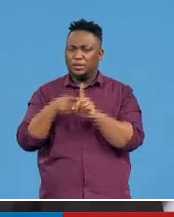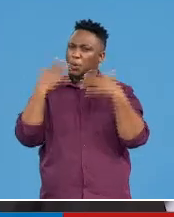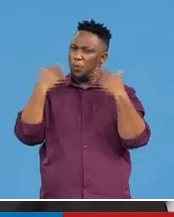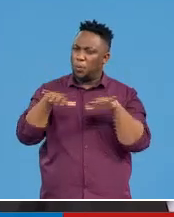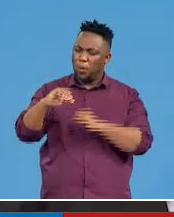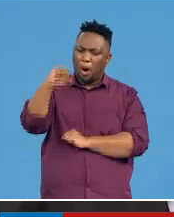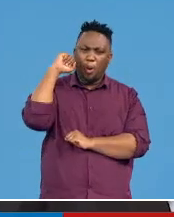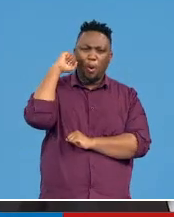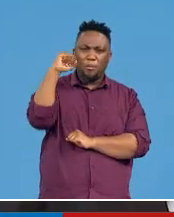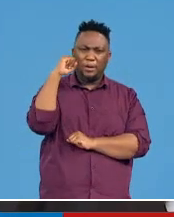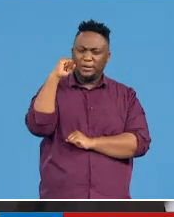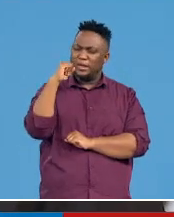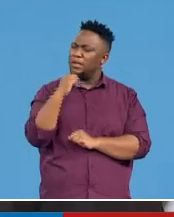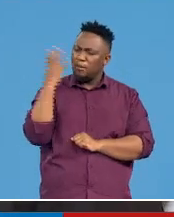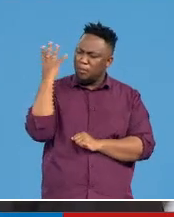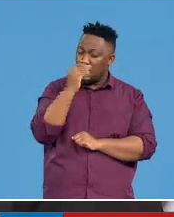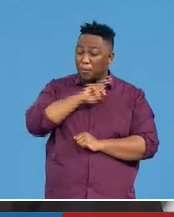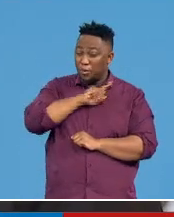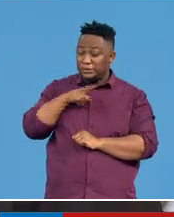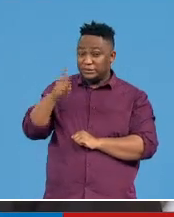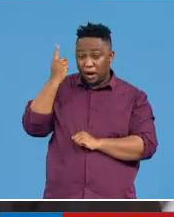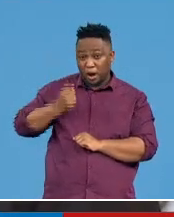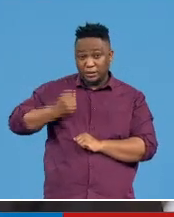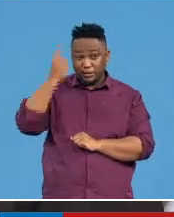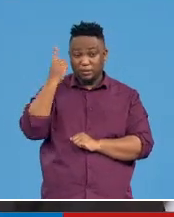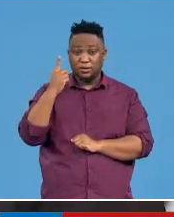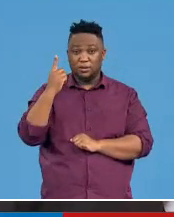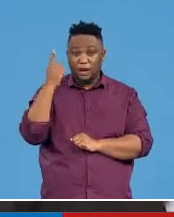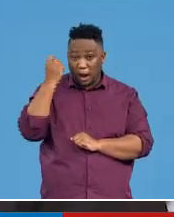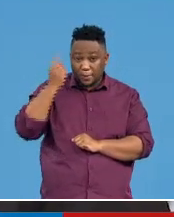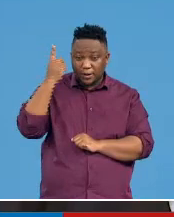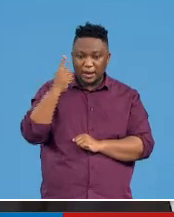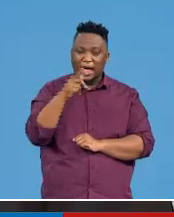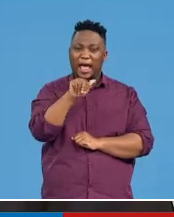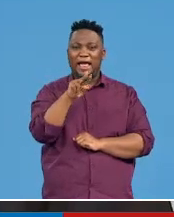cadres in terms of understanding the philosophy of the